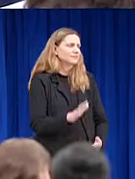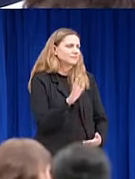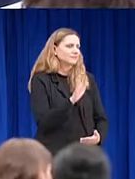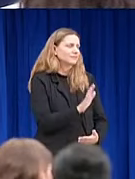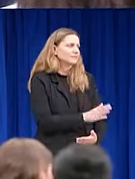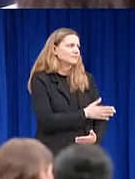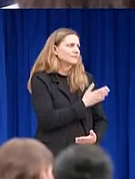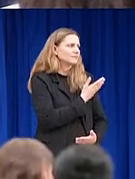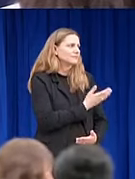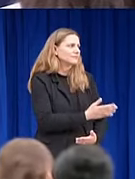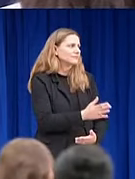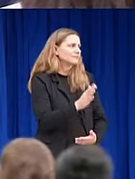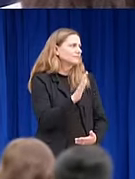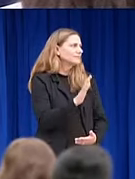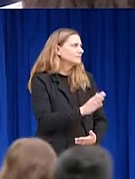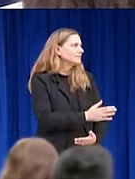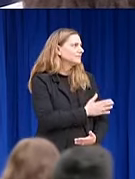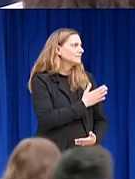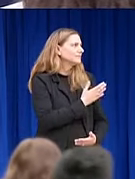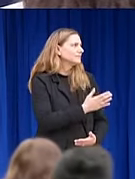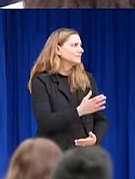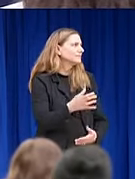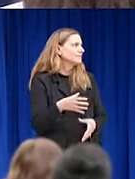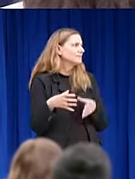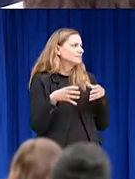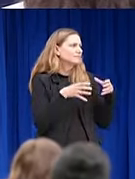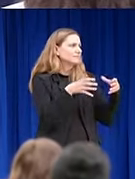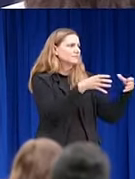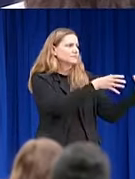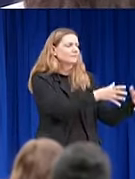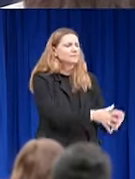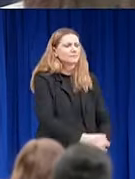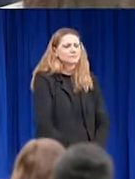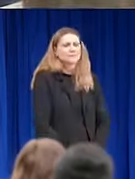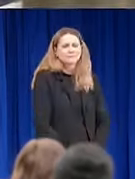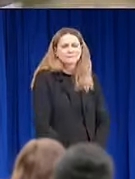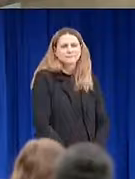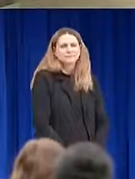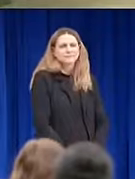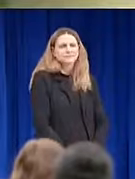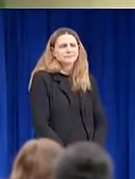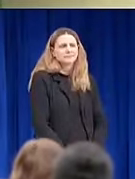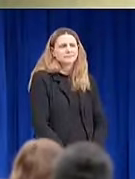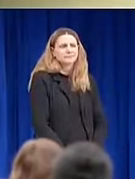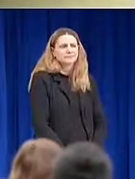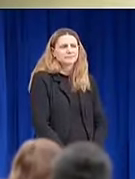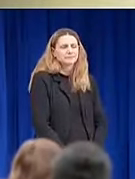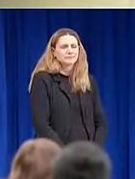Thank you.